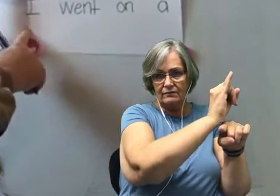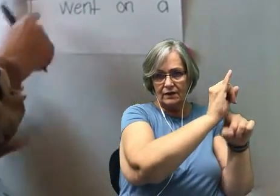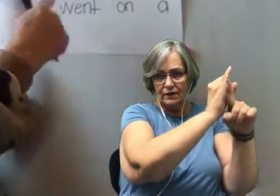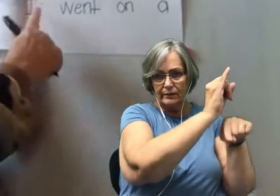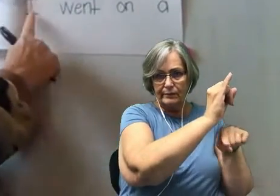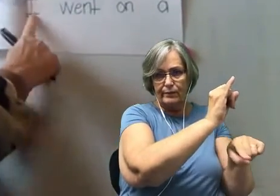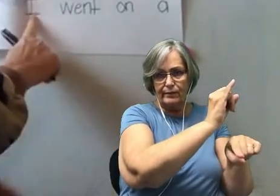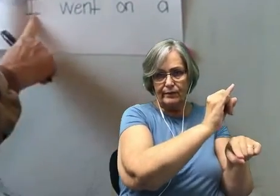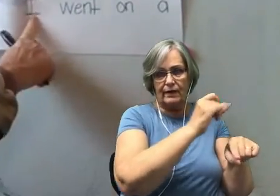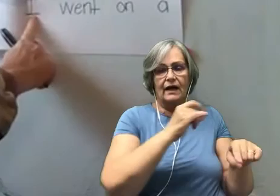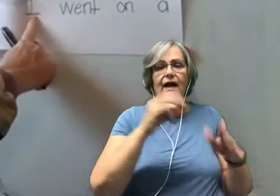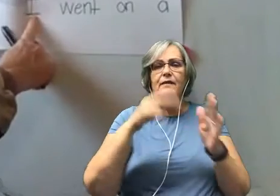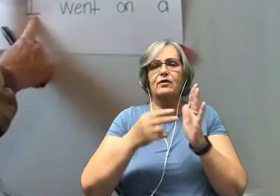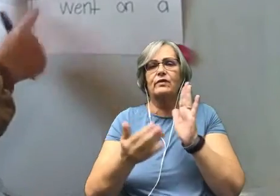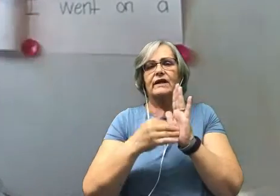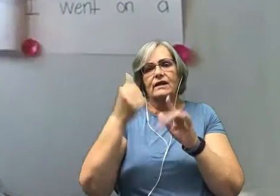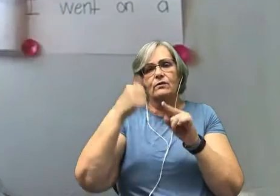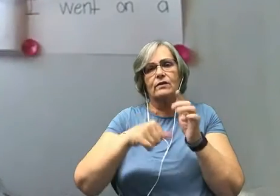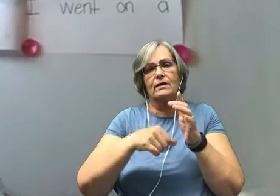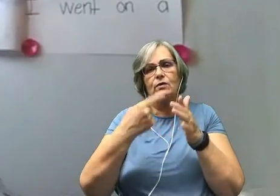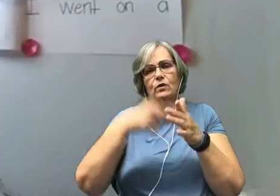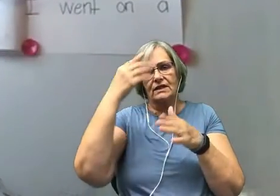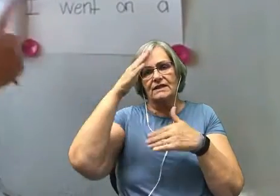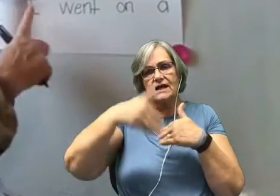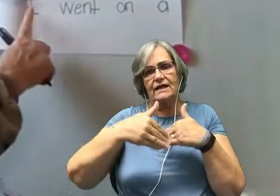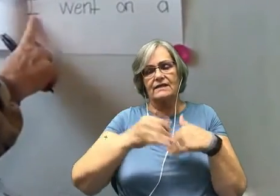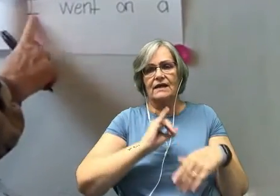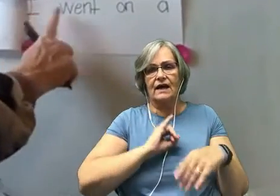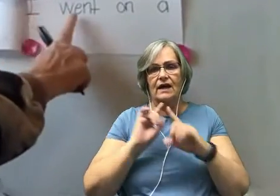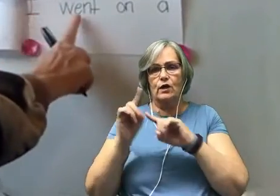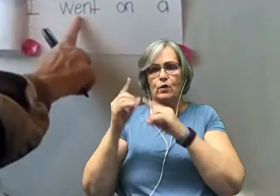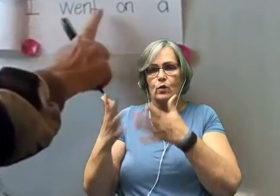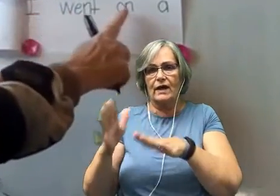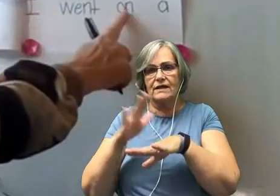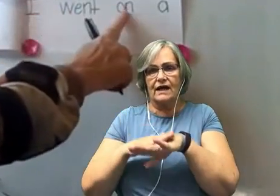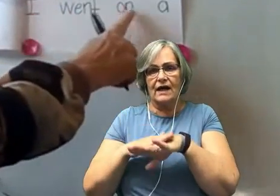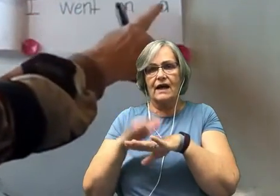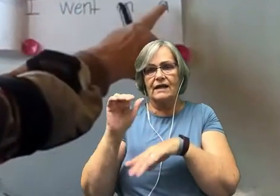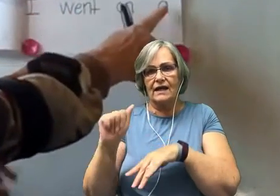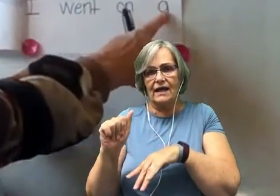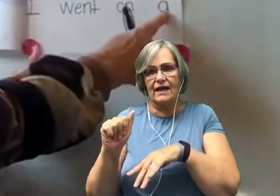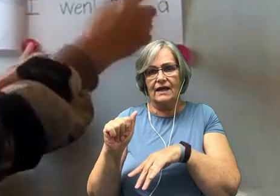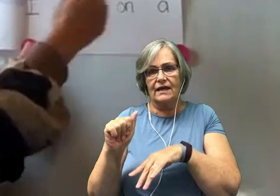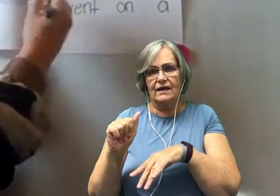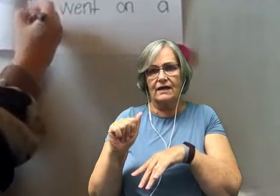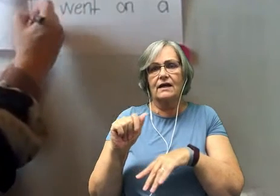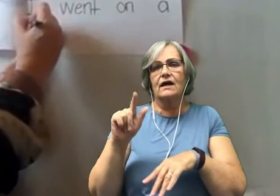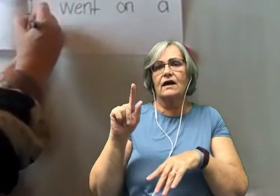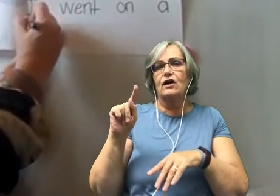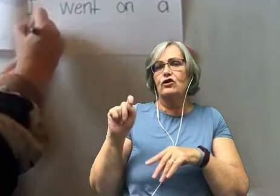word. I'm going to go back and reread so I remember what's next. I went on